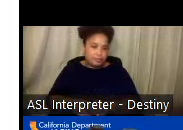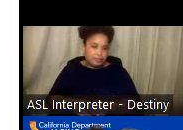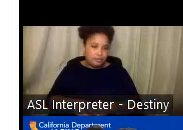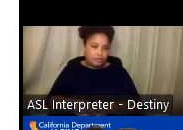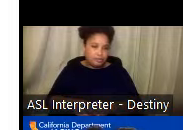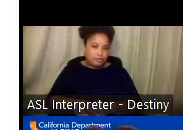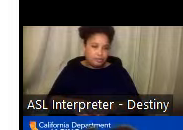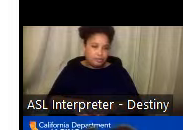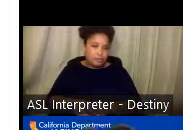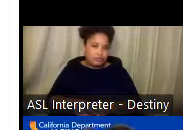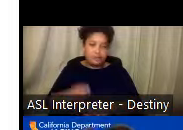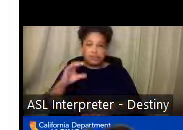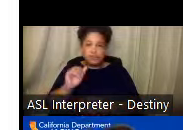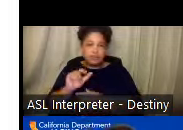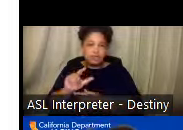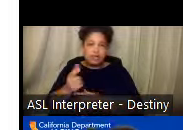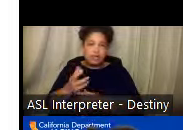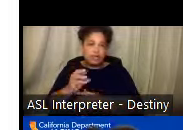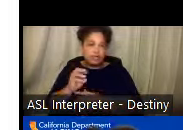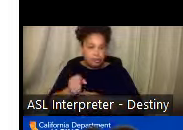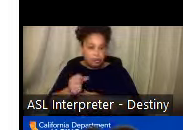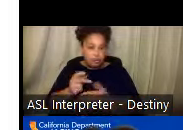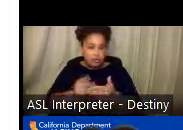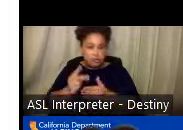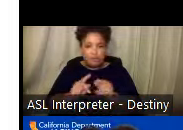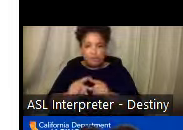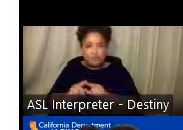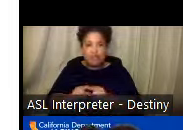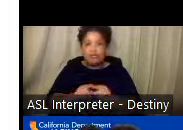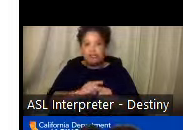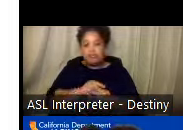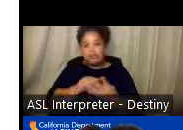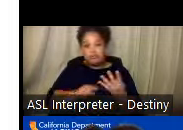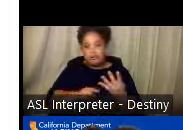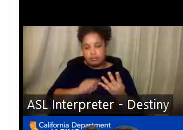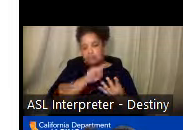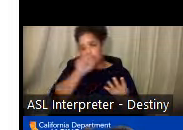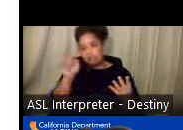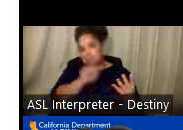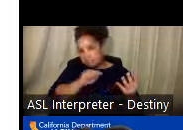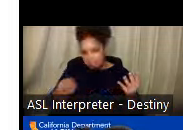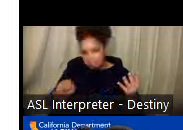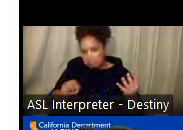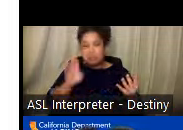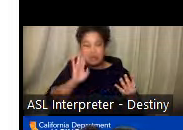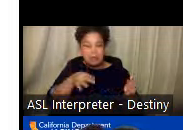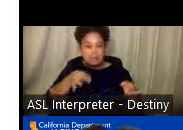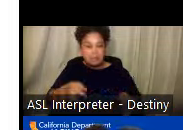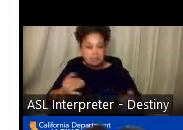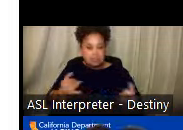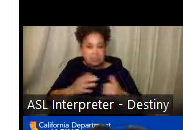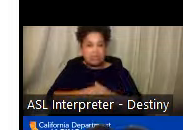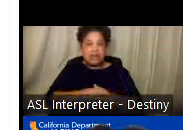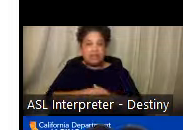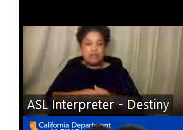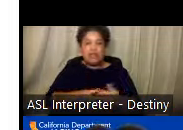So the Cal Grows program, there are a couple different pieces that I will talk about pretty quickly. So the 5